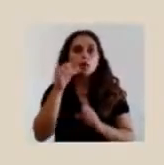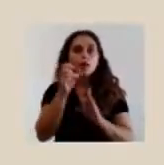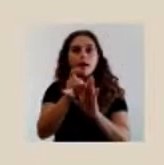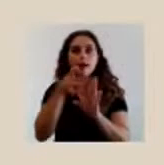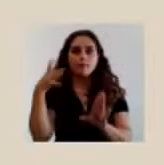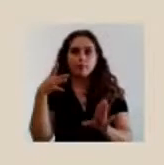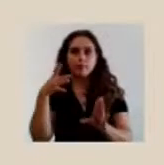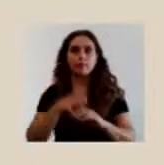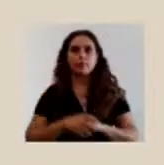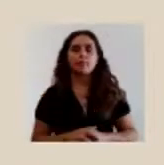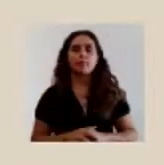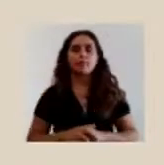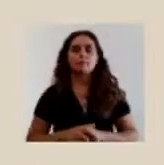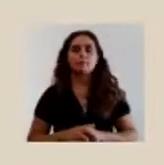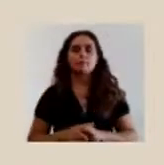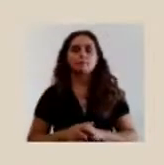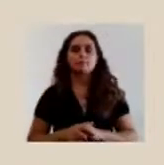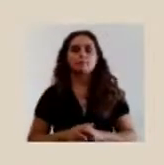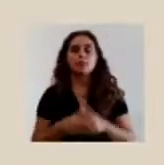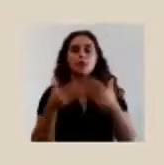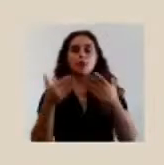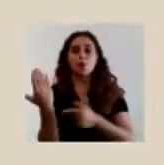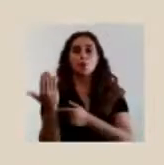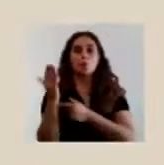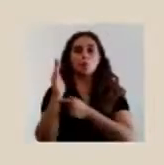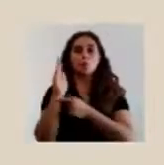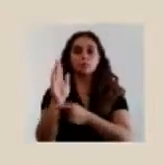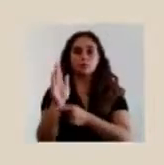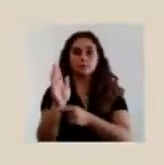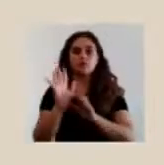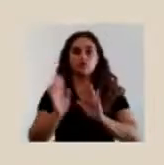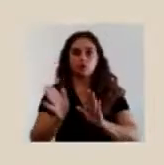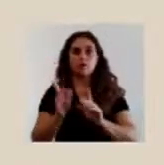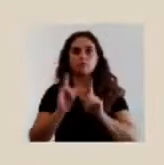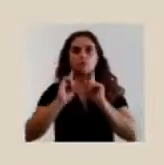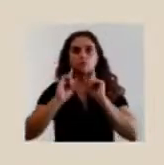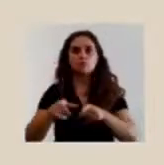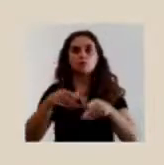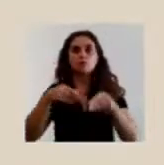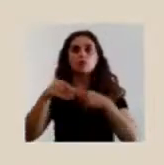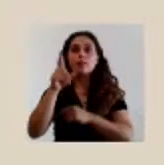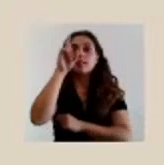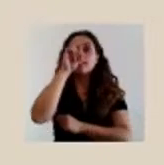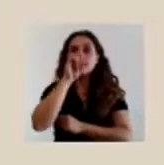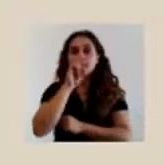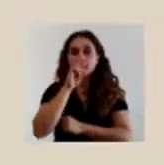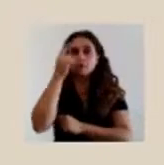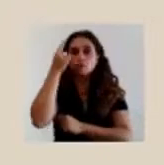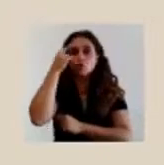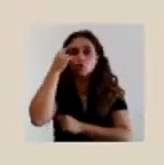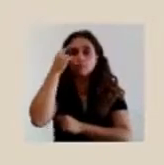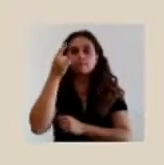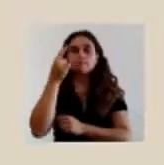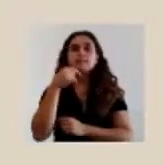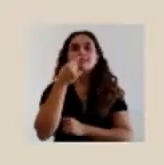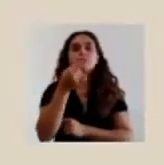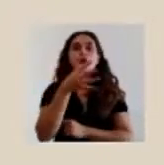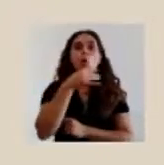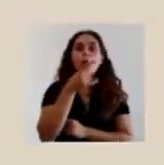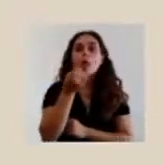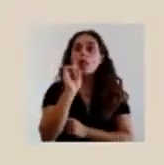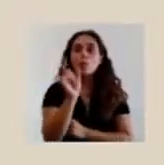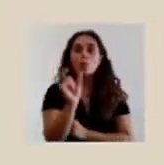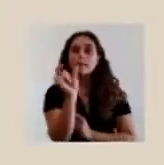can. Now, with the example given, let's begin the game. And remember, please say the color you see and